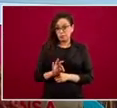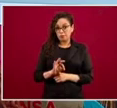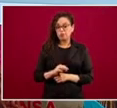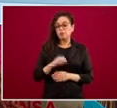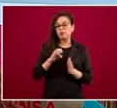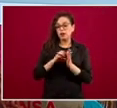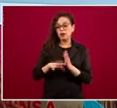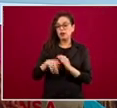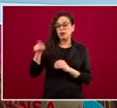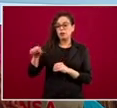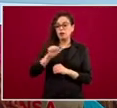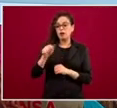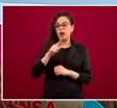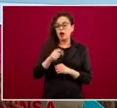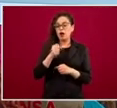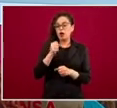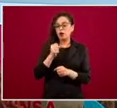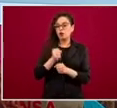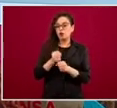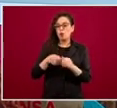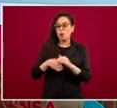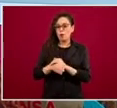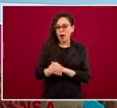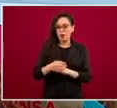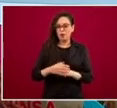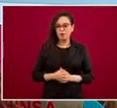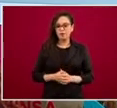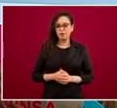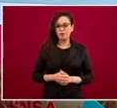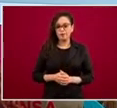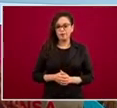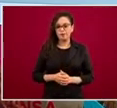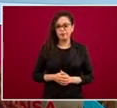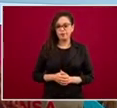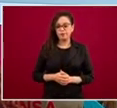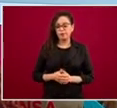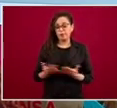almost 70%. So this is good news.